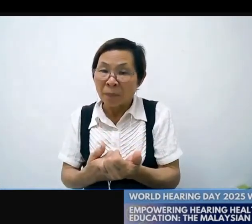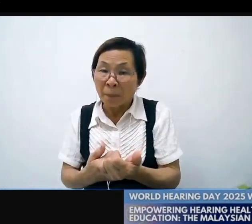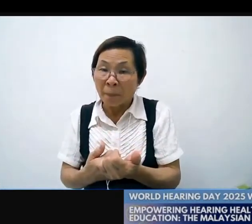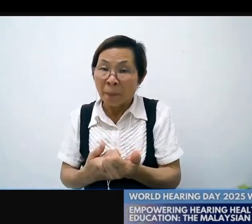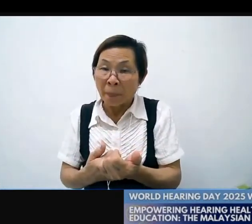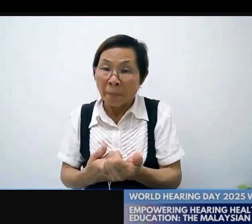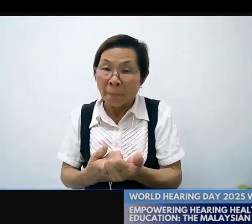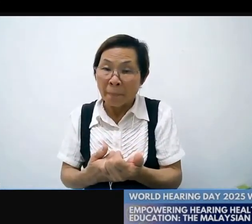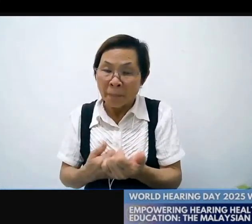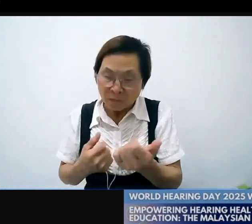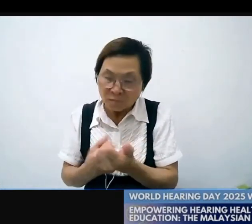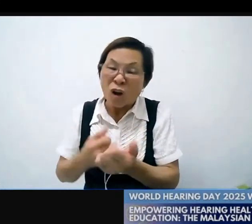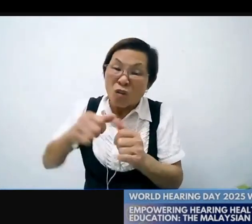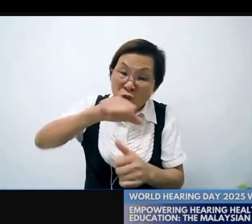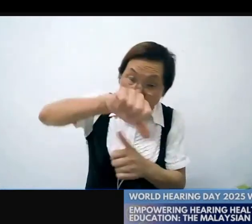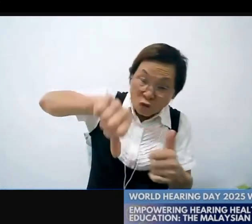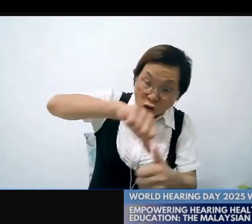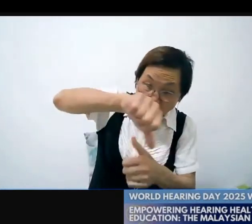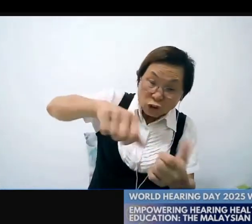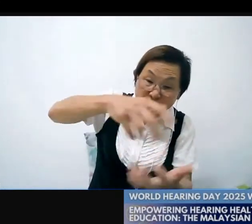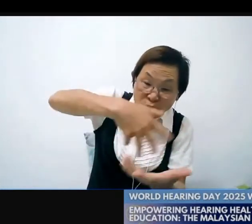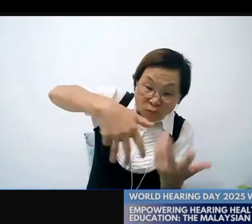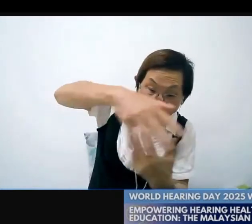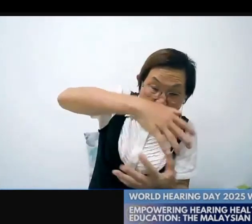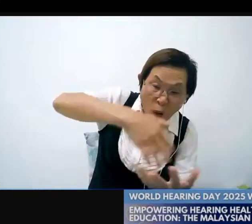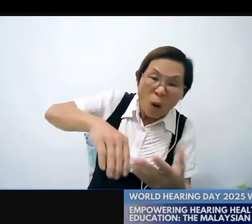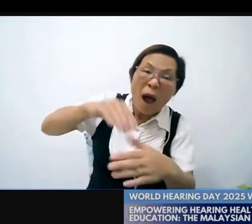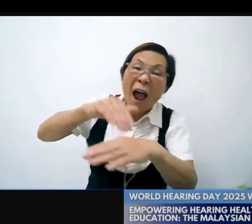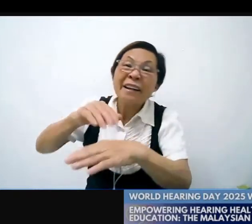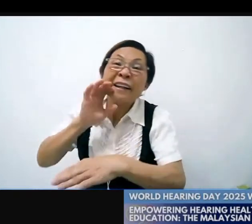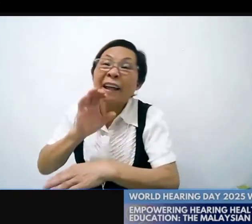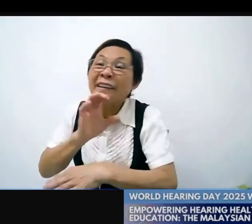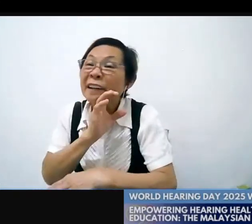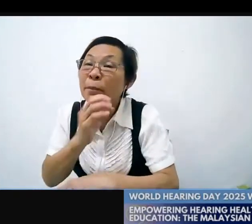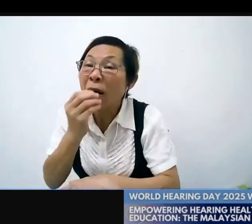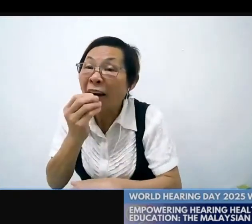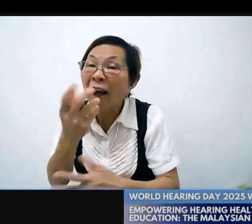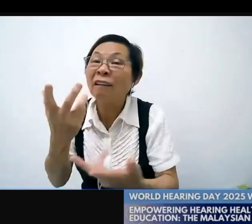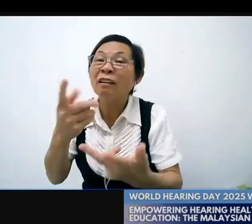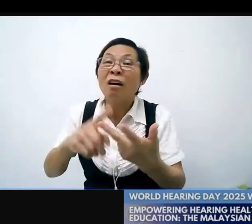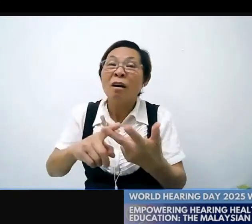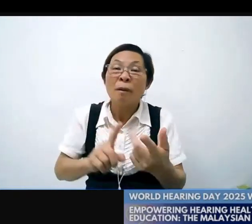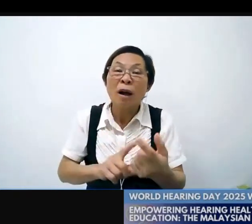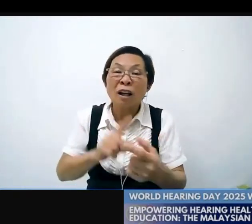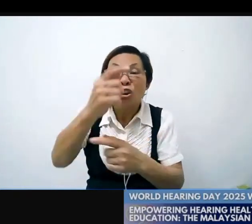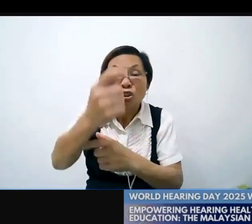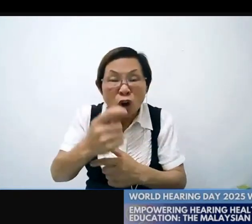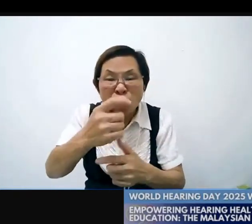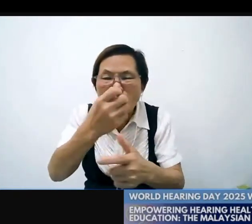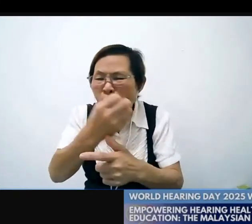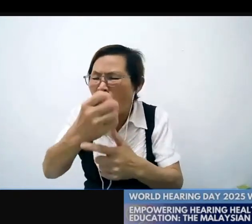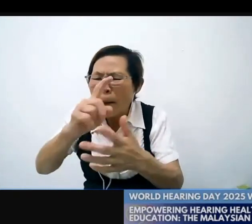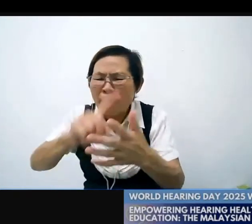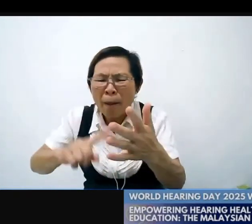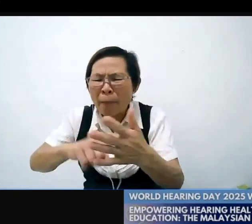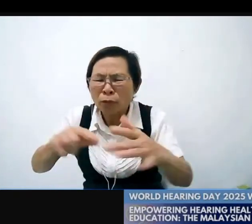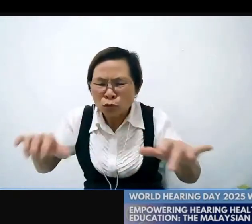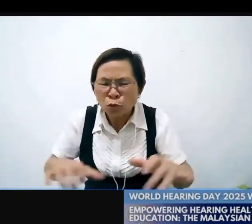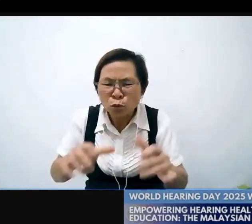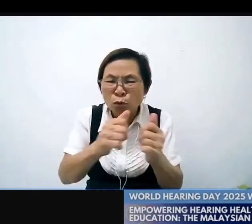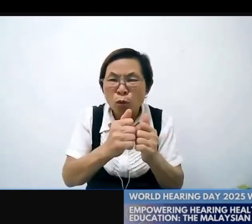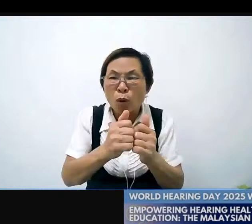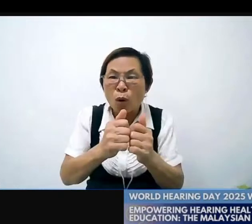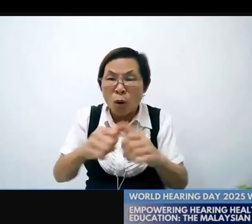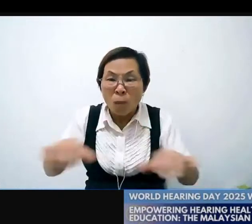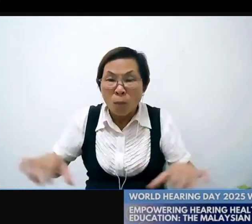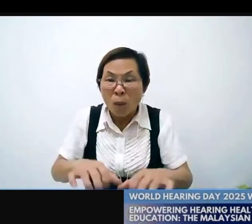for their social, at the Yeah. canteen, Yes. mungkin at the toilet or whatever they have done during